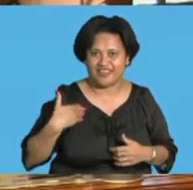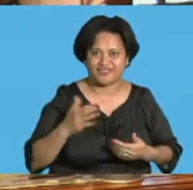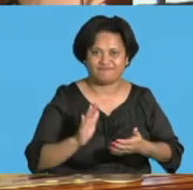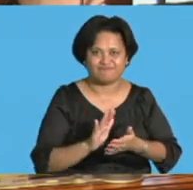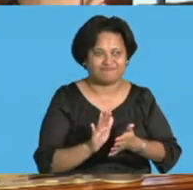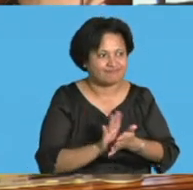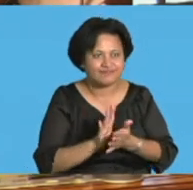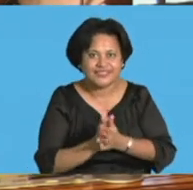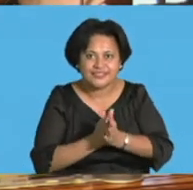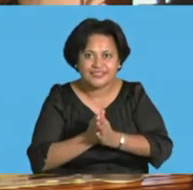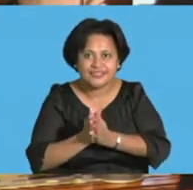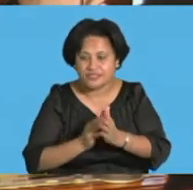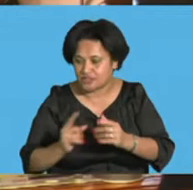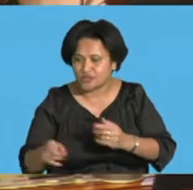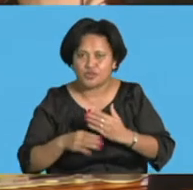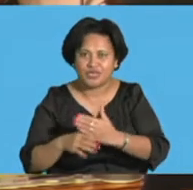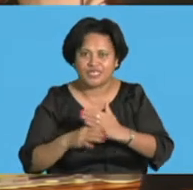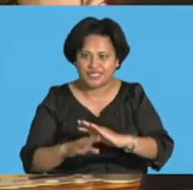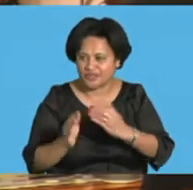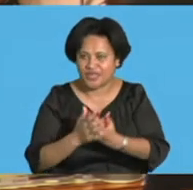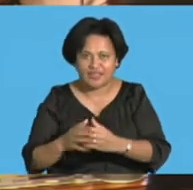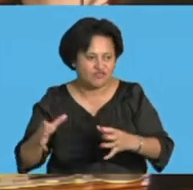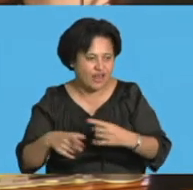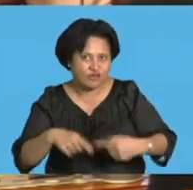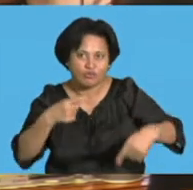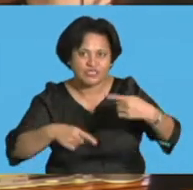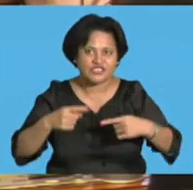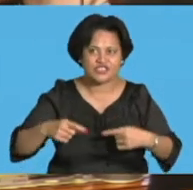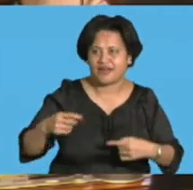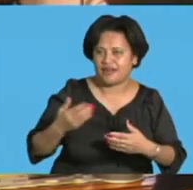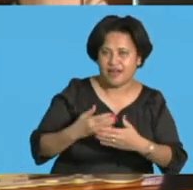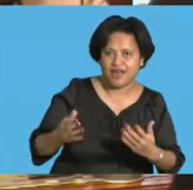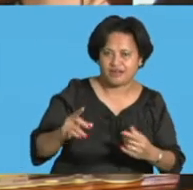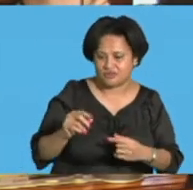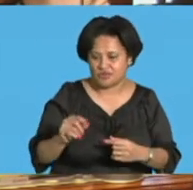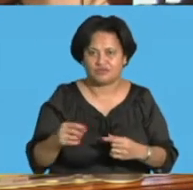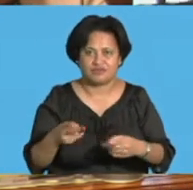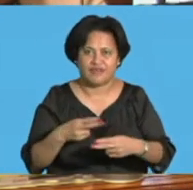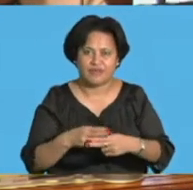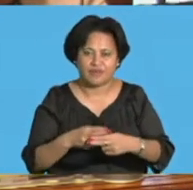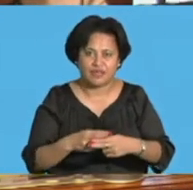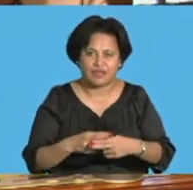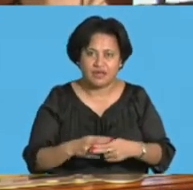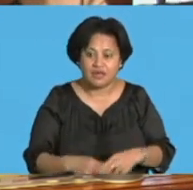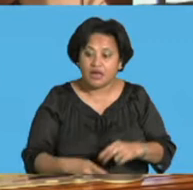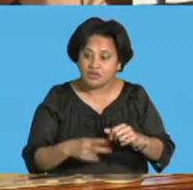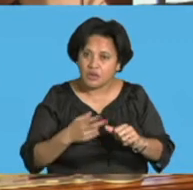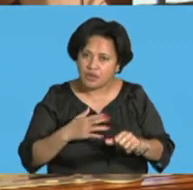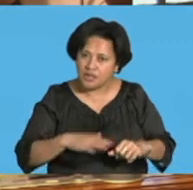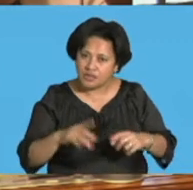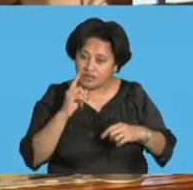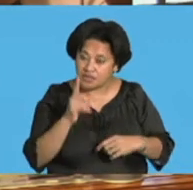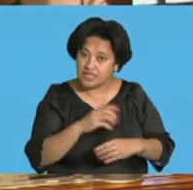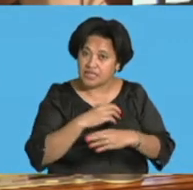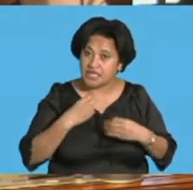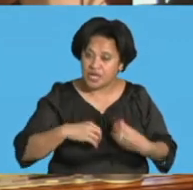food security, and to develop a culture of growing Fijian produce and enterprise. Mr. Speaker, we want to see our children, we want to see our